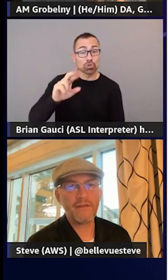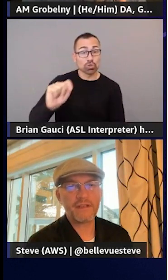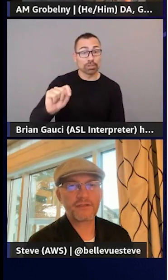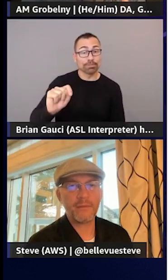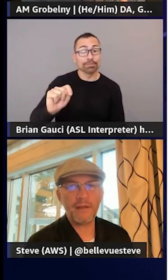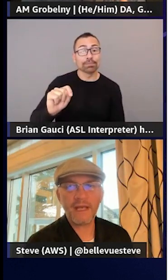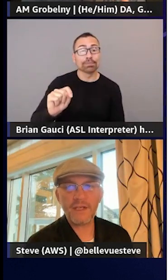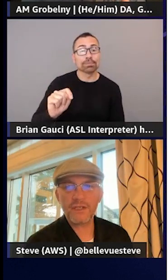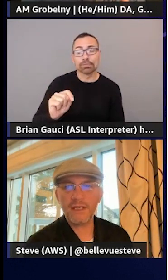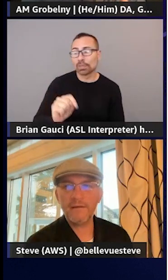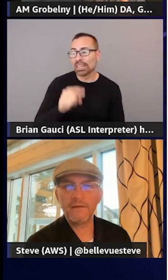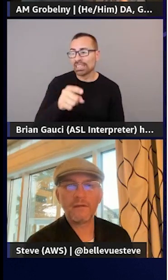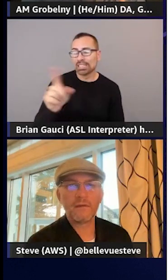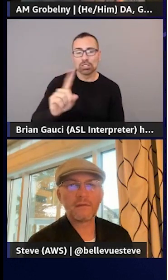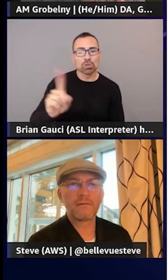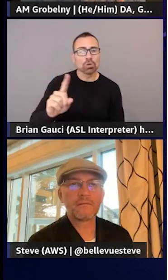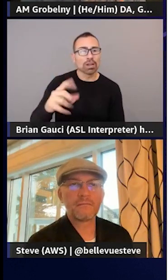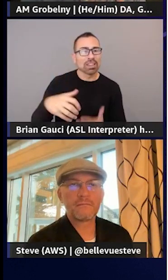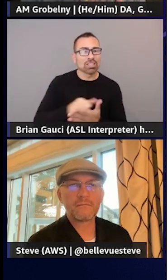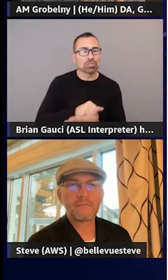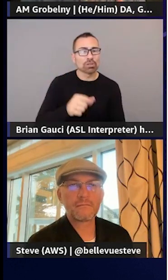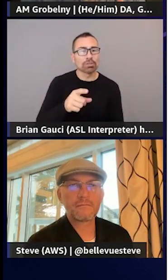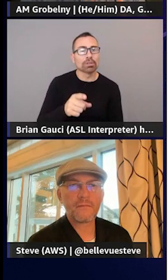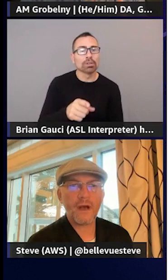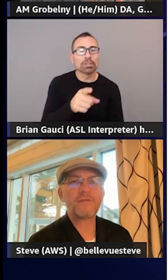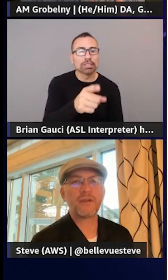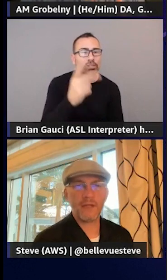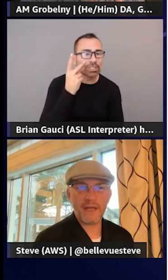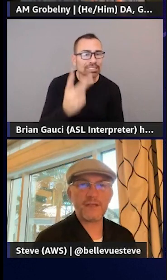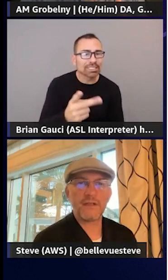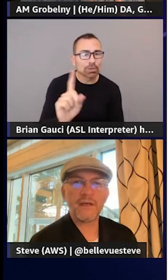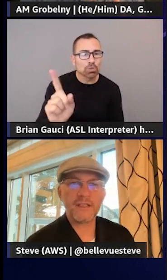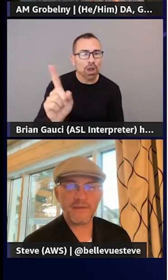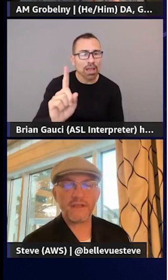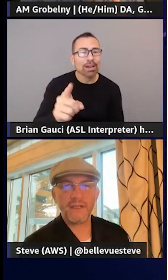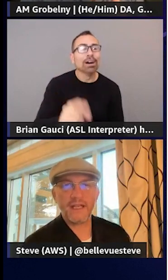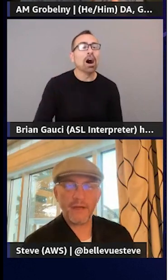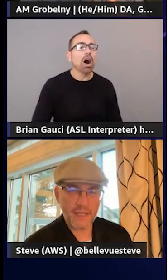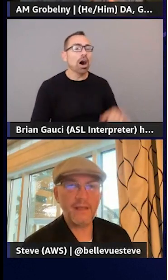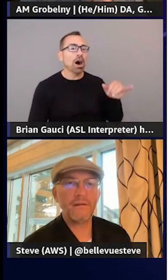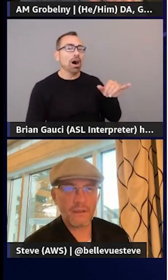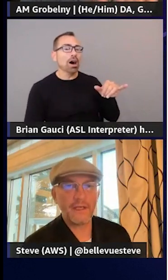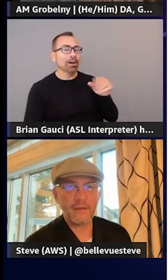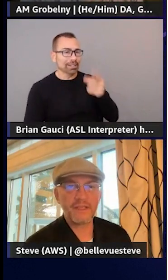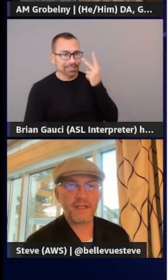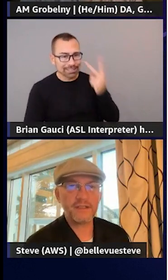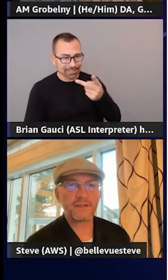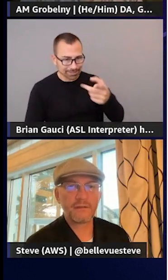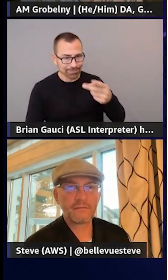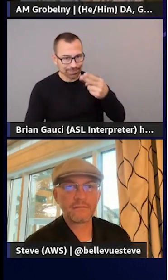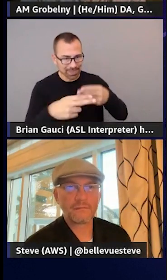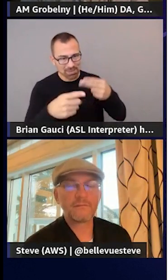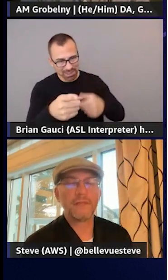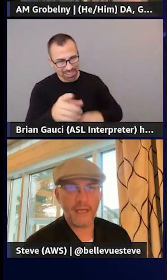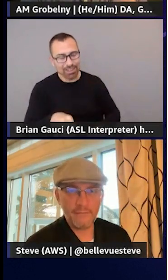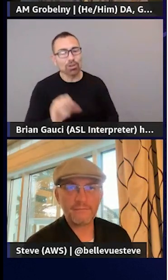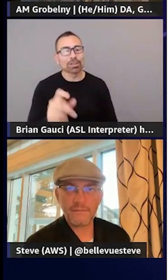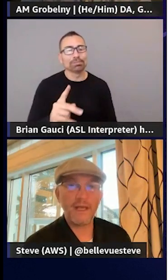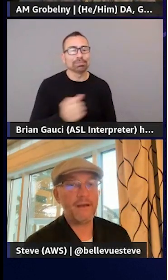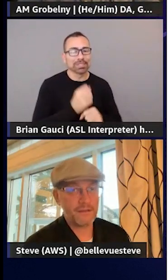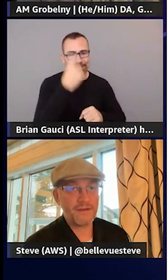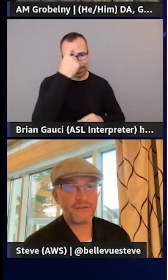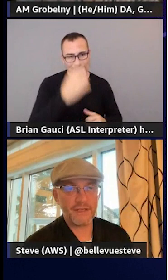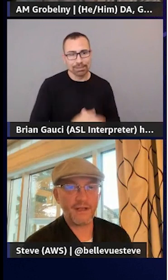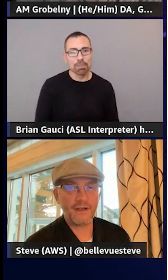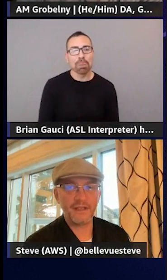Because this is where the script location here. Yeah, look, script location. Oh, script location. Okay, so you have to give it a name. Okay, all right, that makes sense. Carefully. Yeah. Okay.